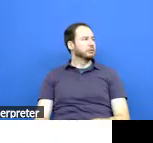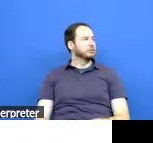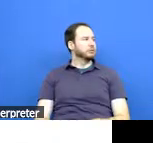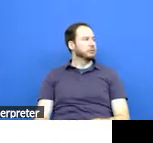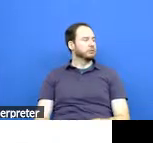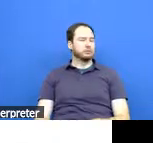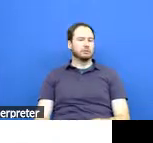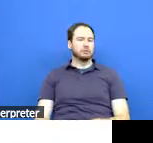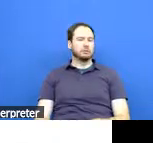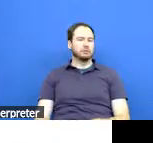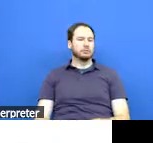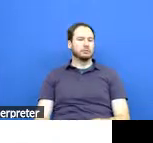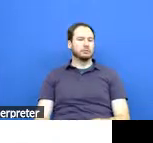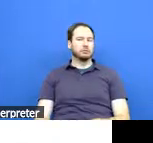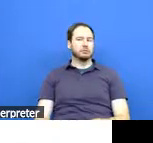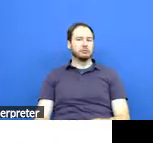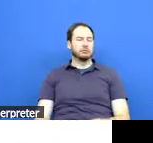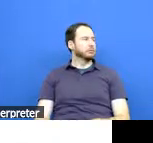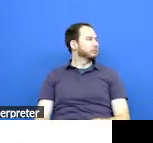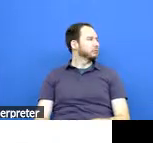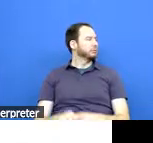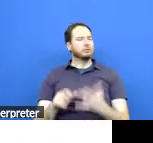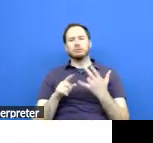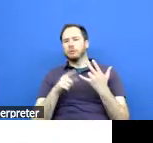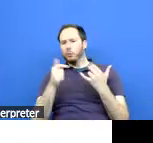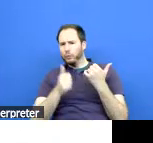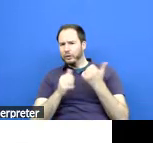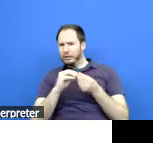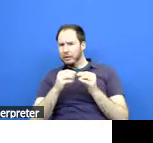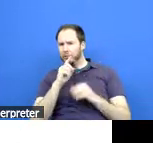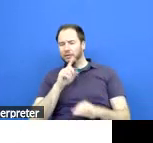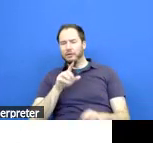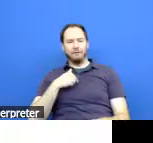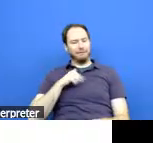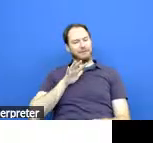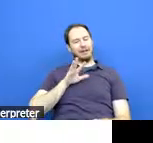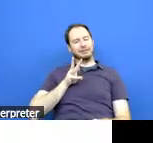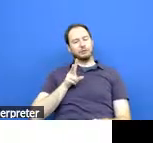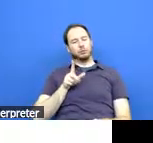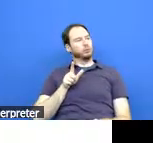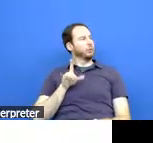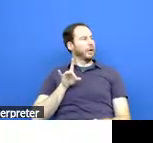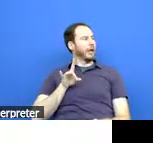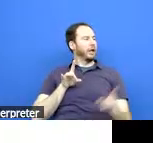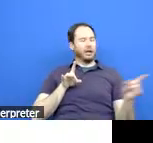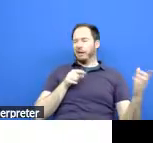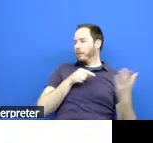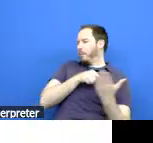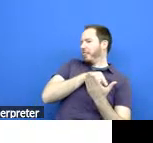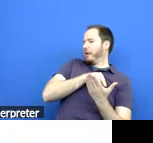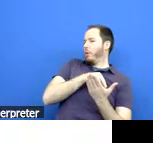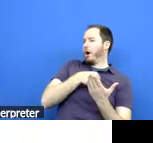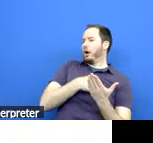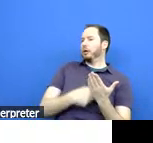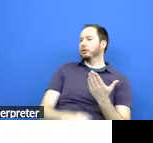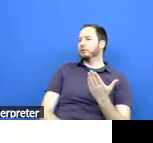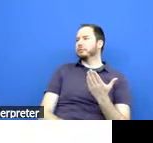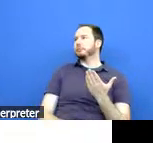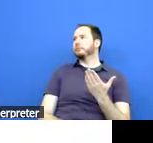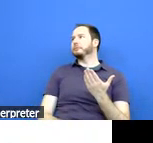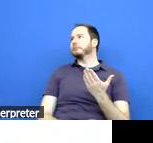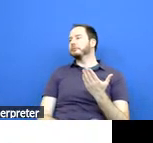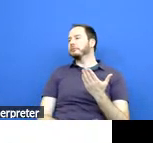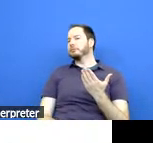something we were looking for. Mike, what number did you say you were on? What's the 5628. He's this big one. The immediately long, west of long,